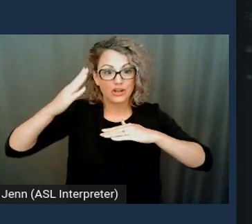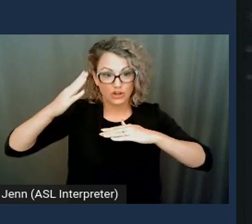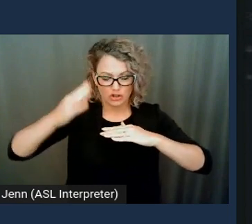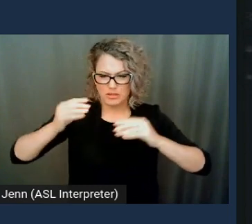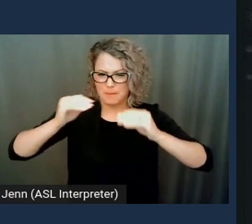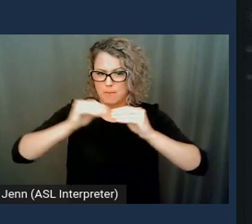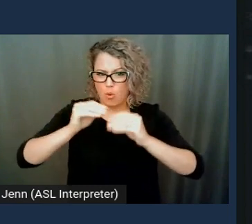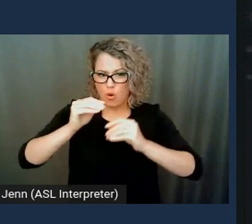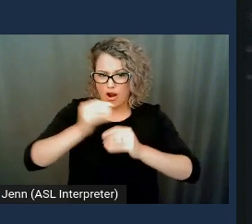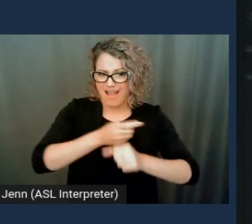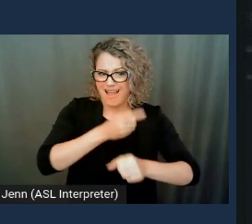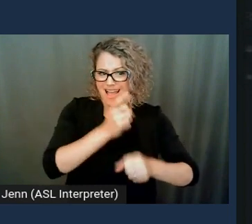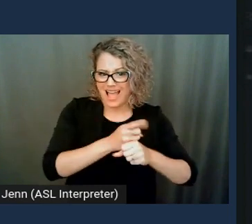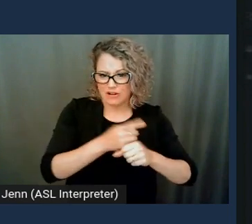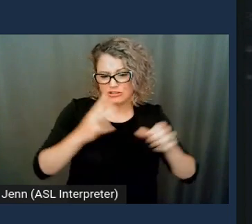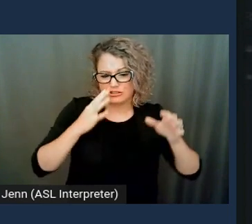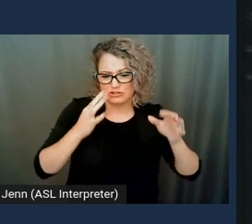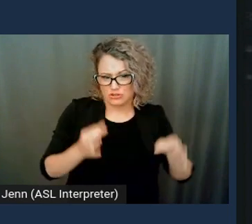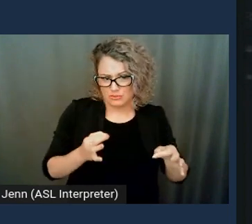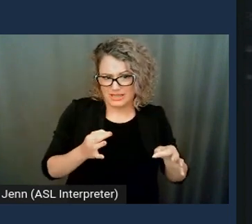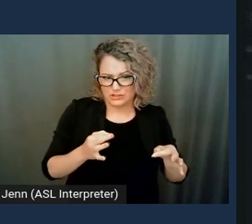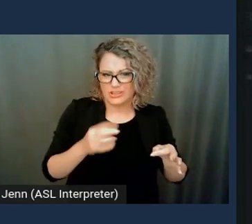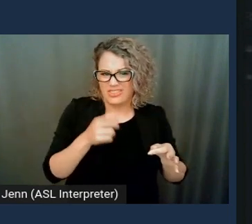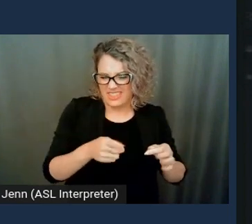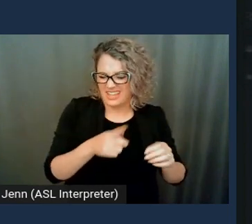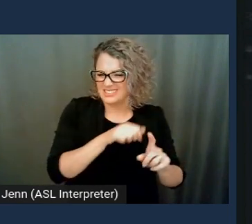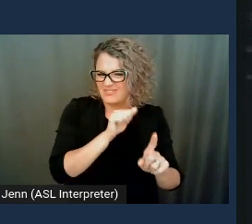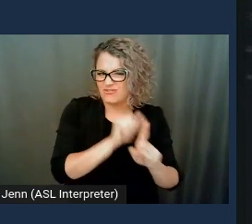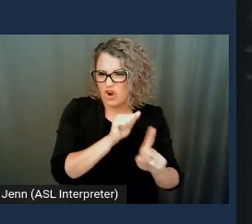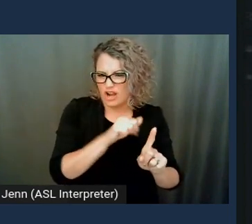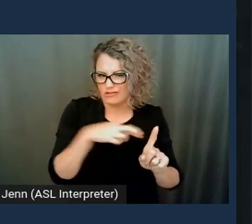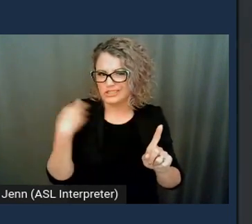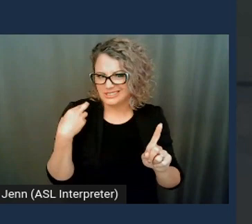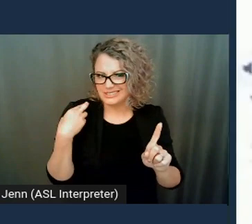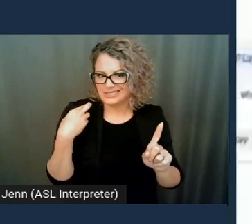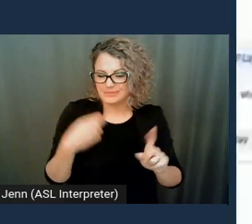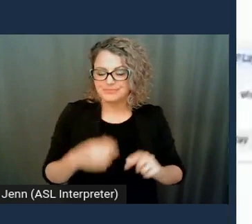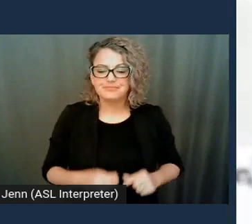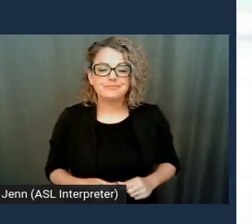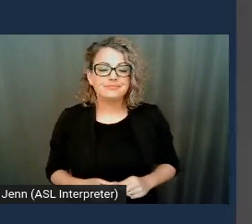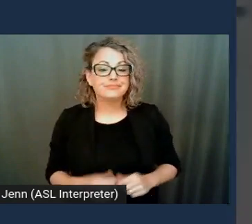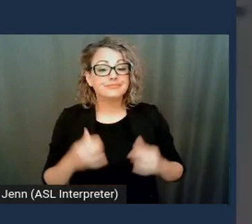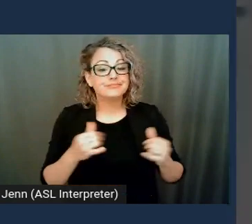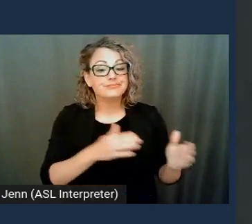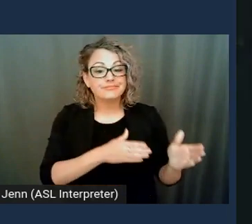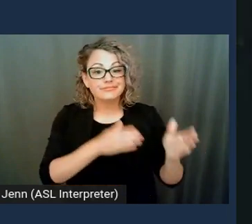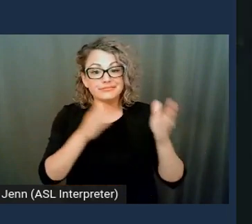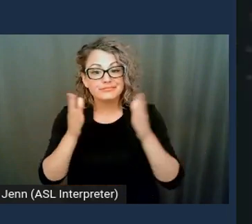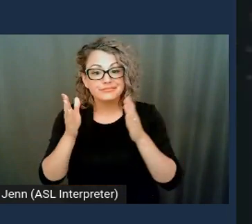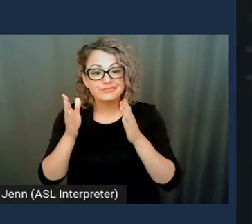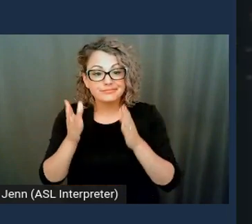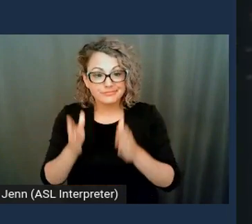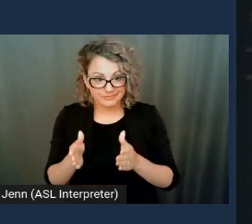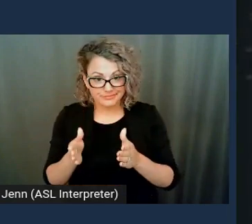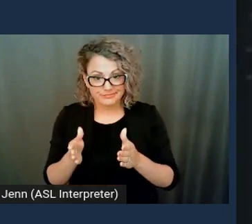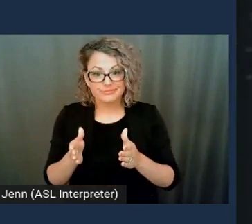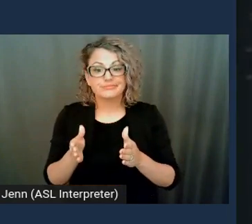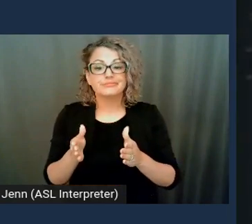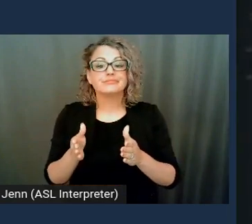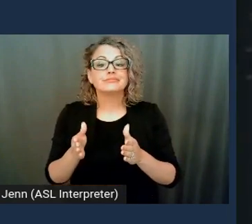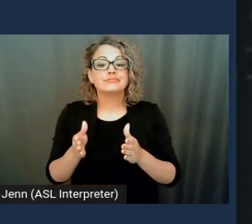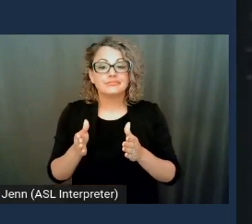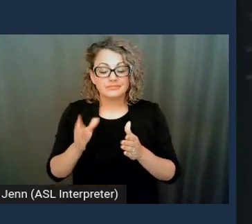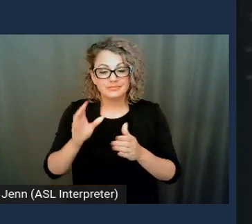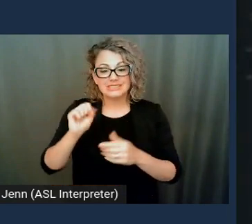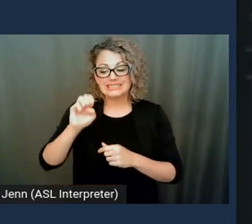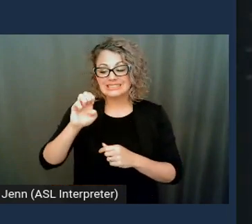is the determination of fraud risk. Next, we will move on to the set contact attributes